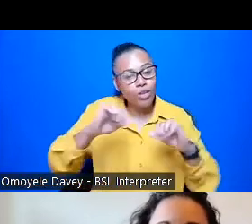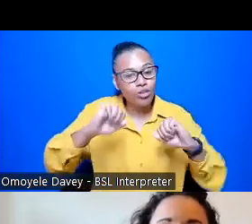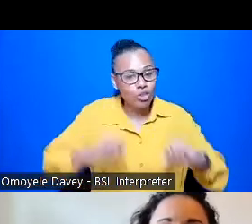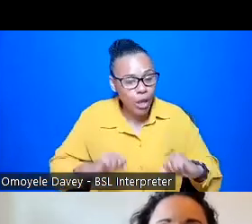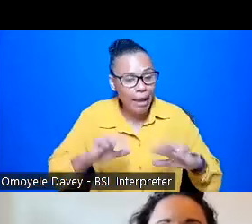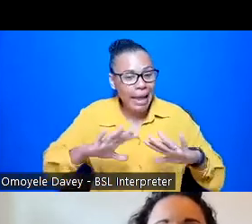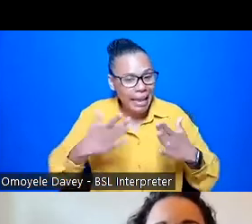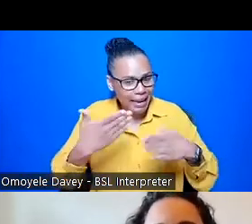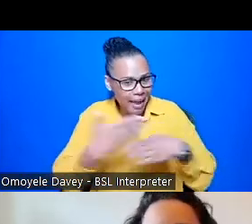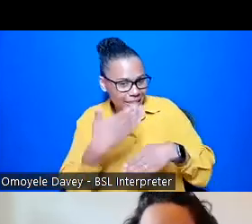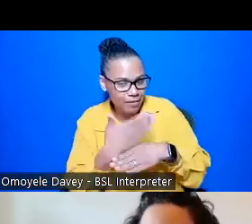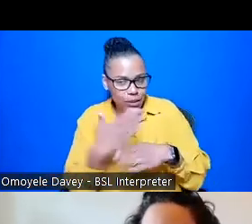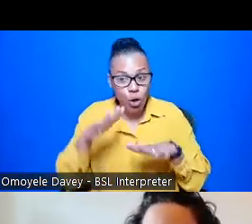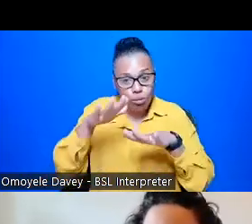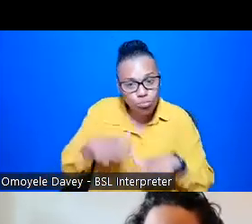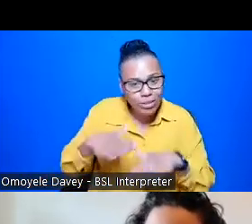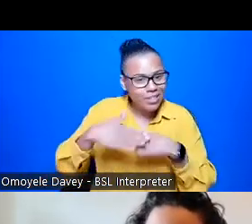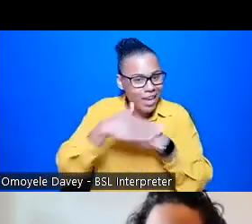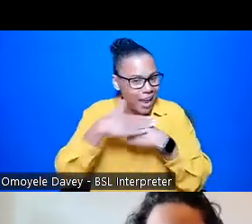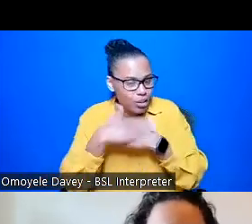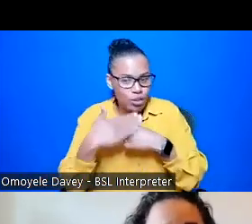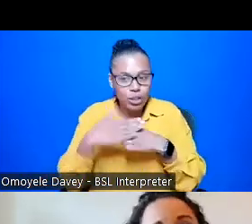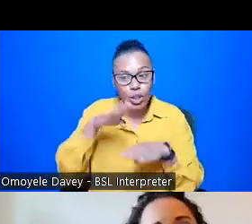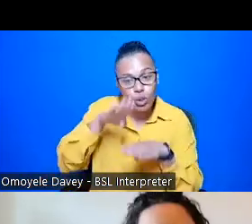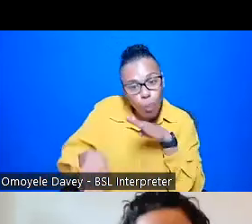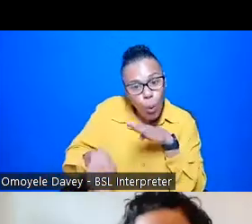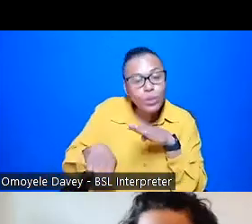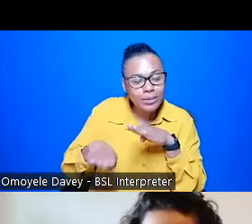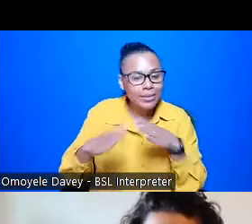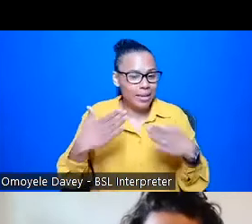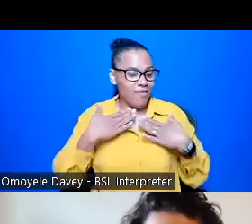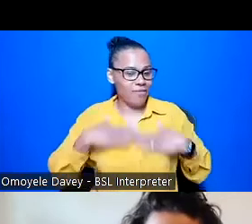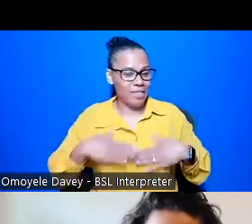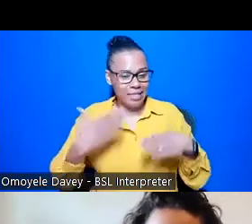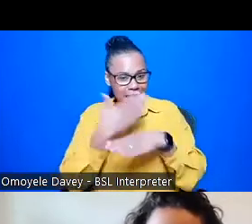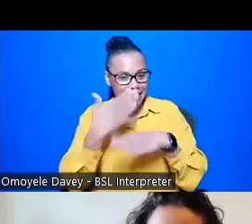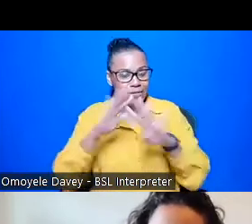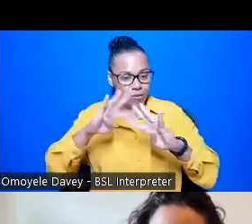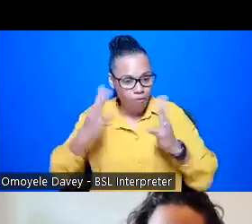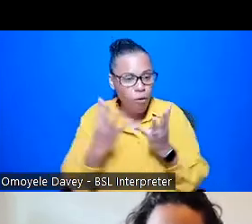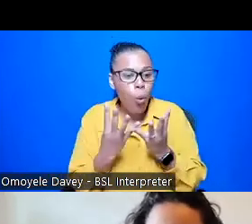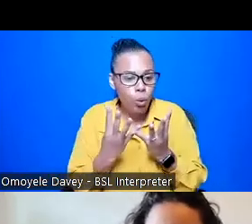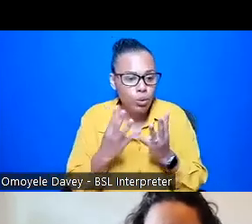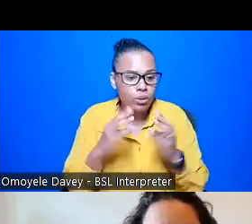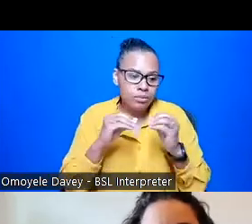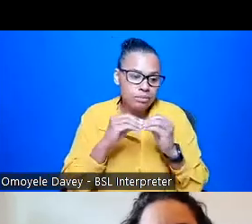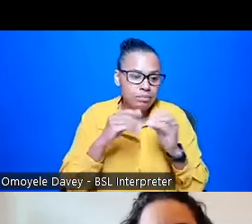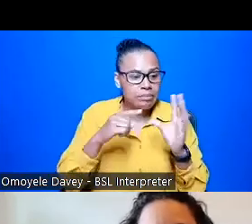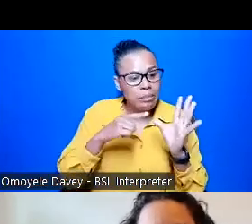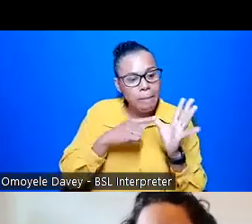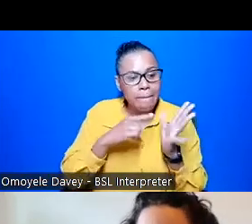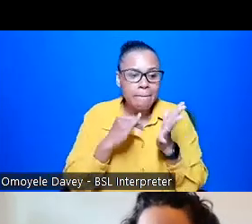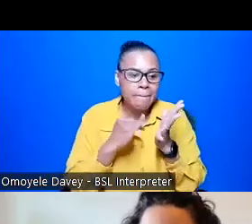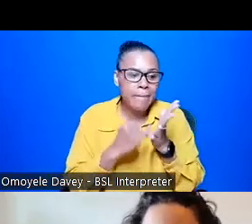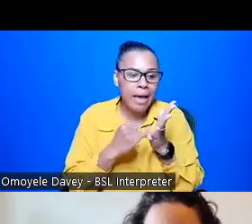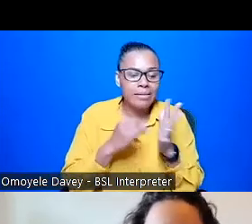British Asians in Sport and Physical Activity Board, BASPA for short. And she's going to be talking to us about the impact of